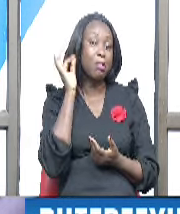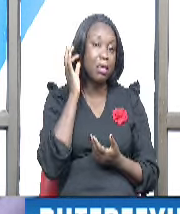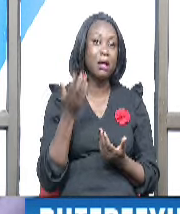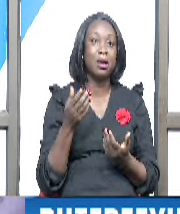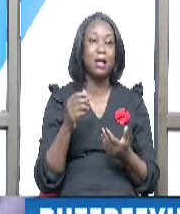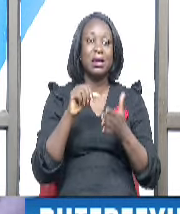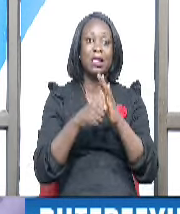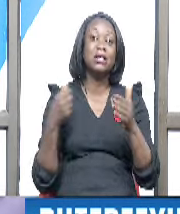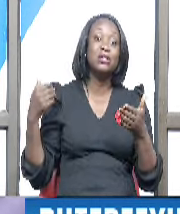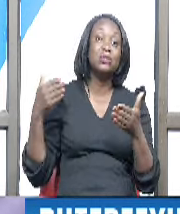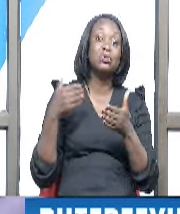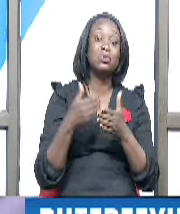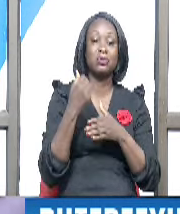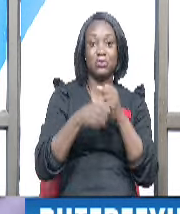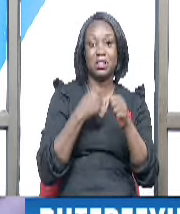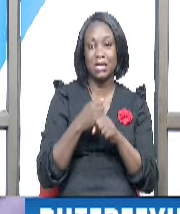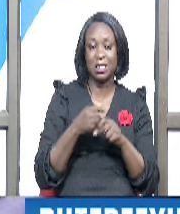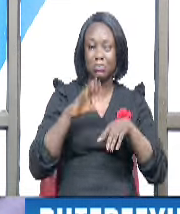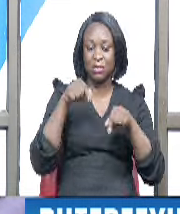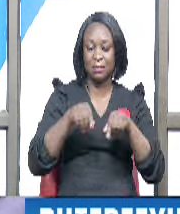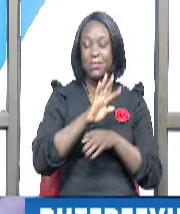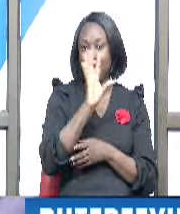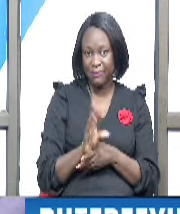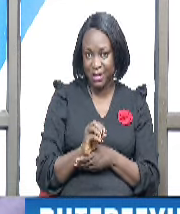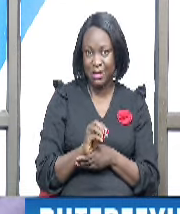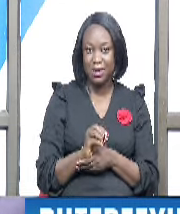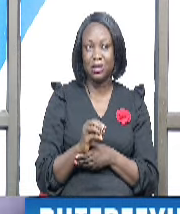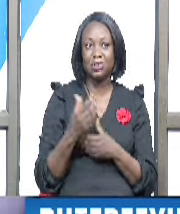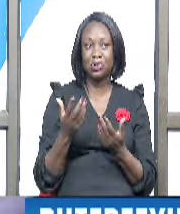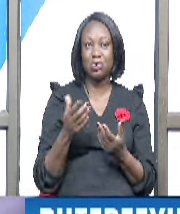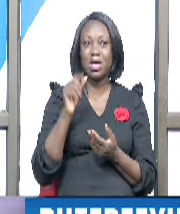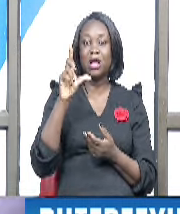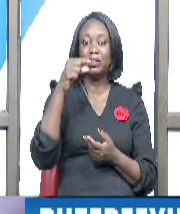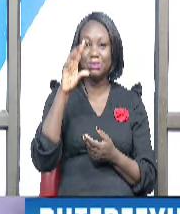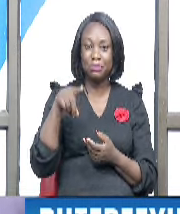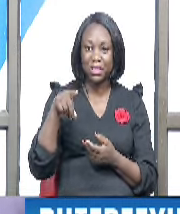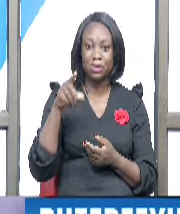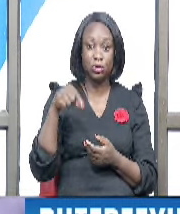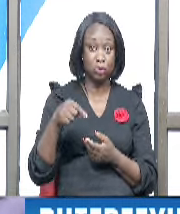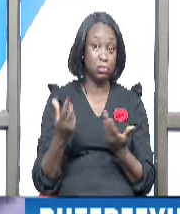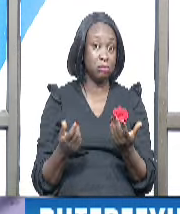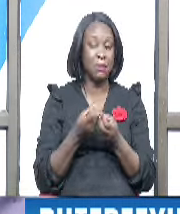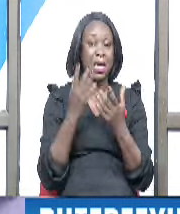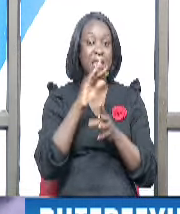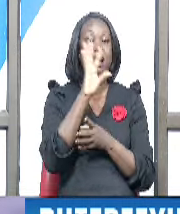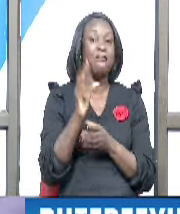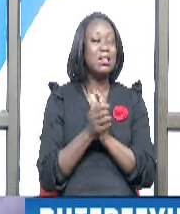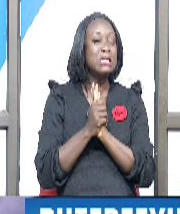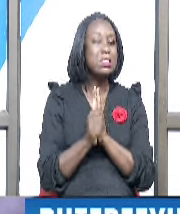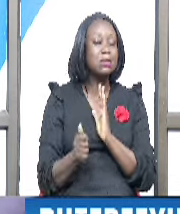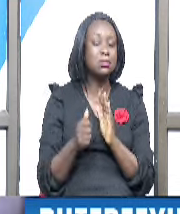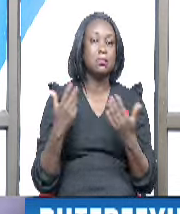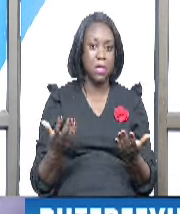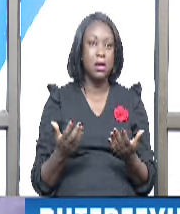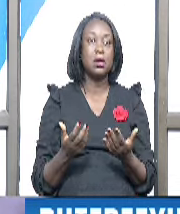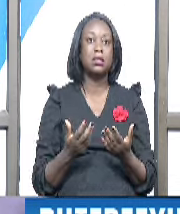most especially this year in Africa. And LGBTQ, according to many African experts, see this as a